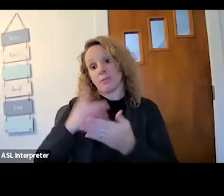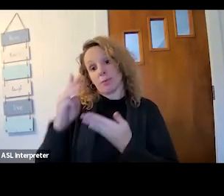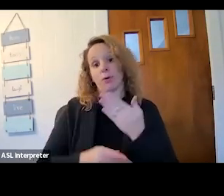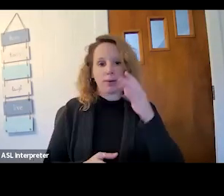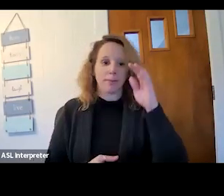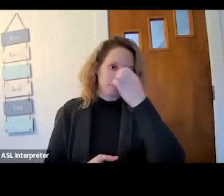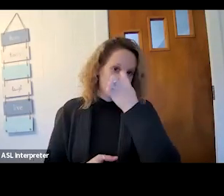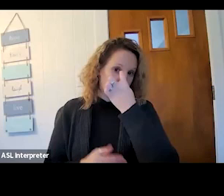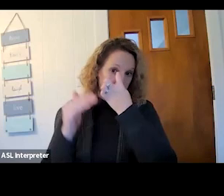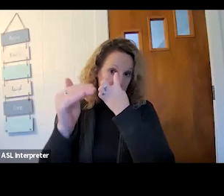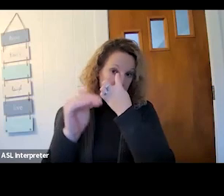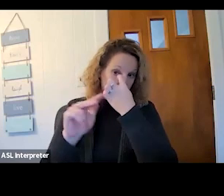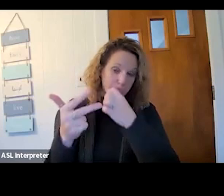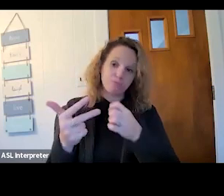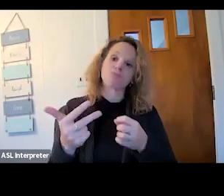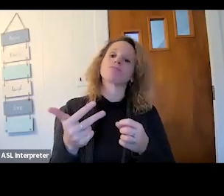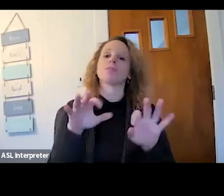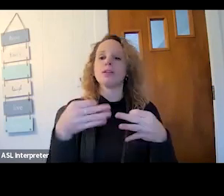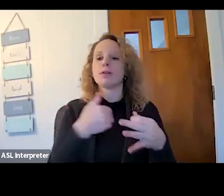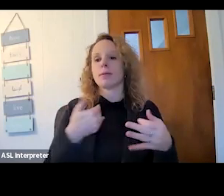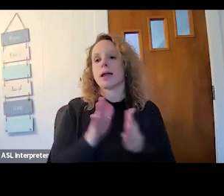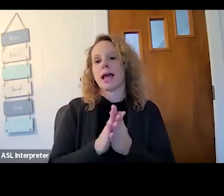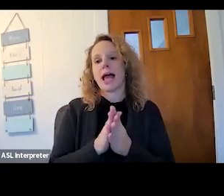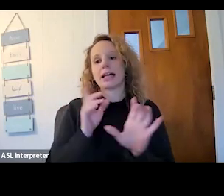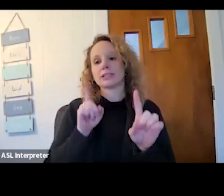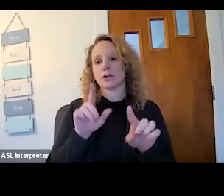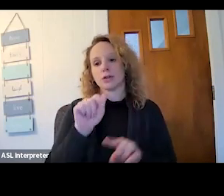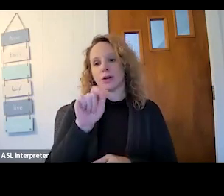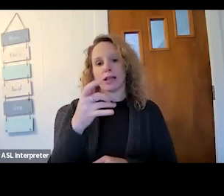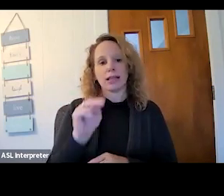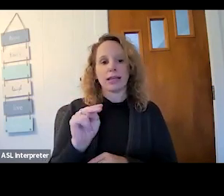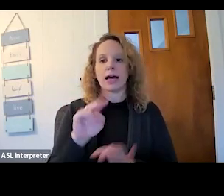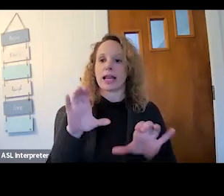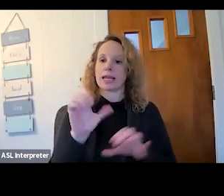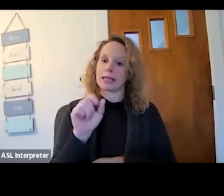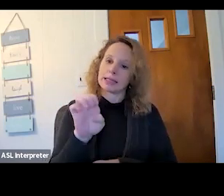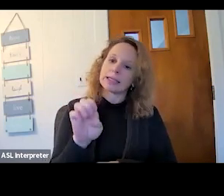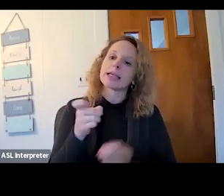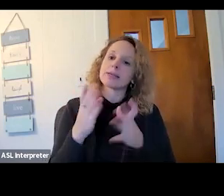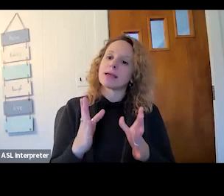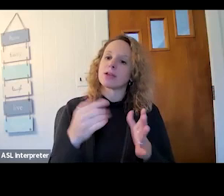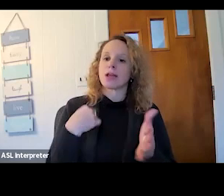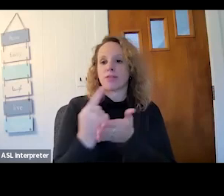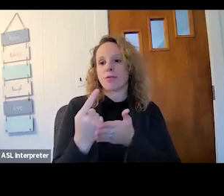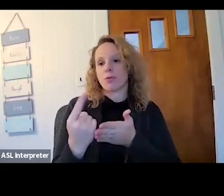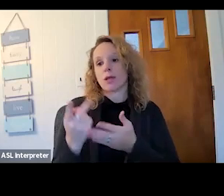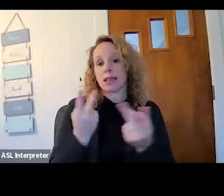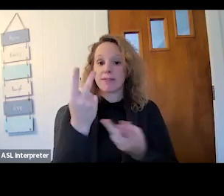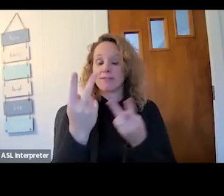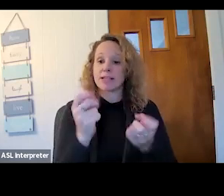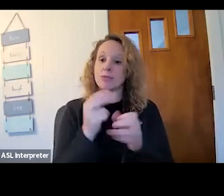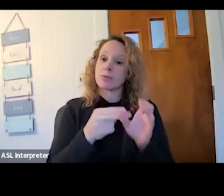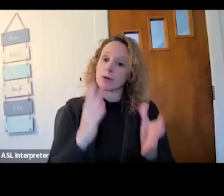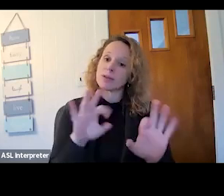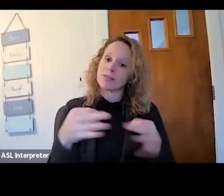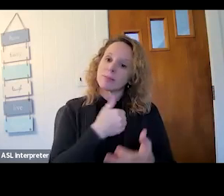Family members are also asked to attend Al-Anon, and we've gone over that already. Case managers conduct weekly field visits with participants and family